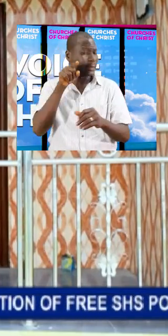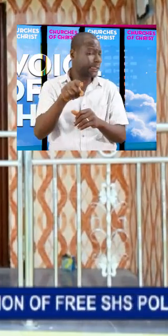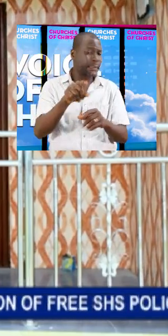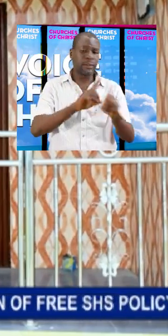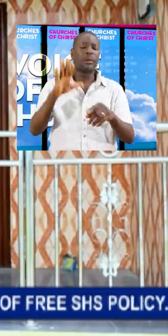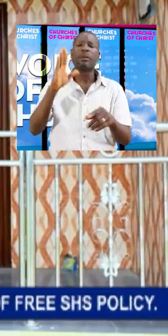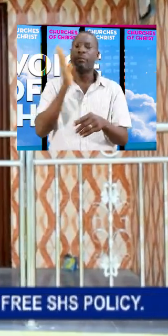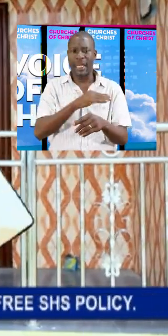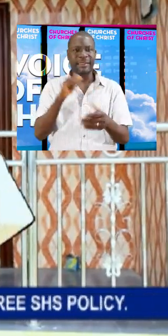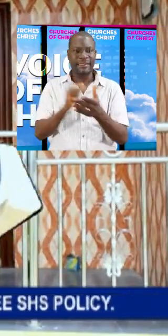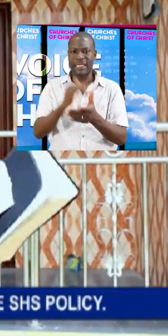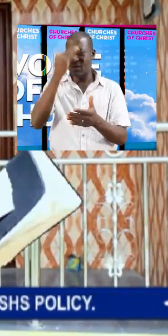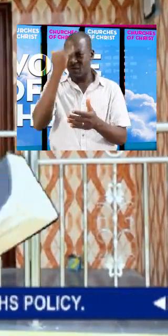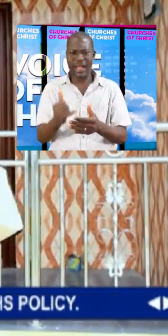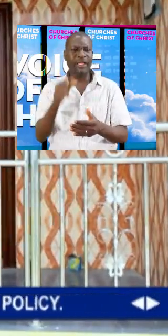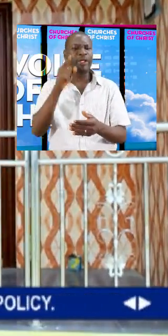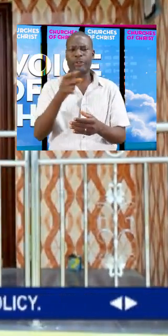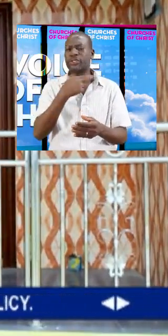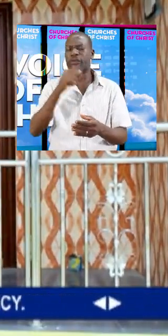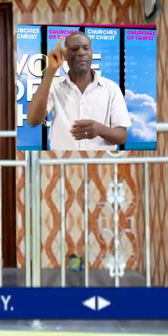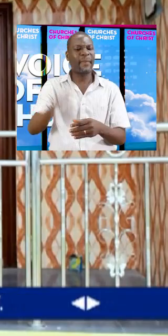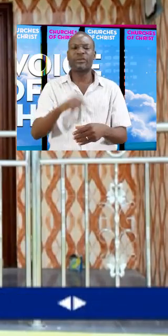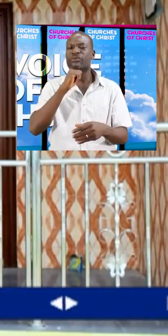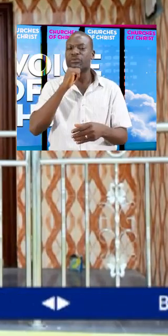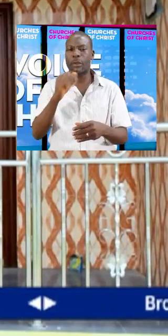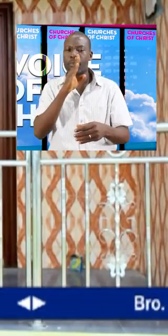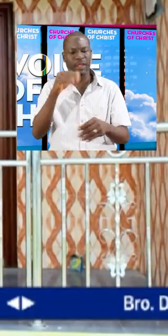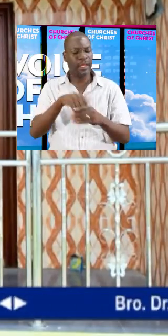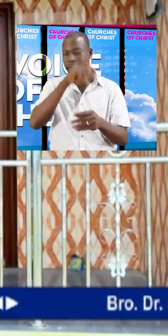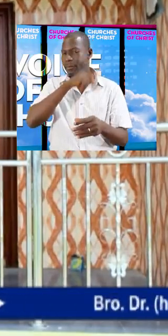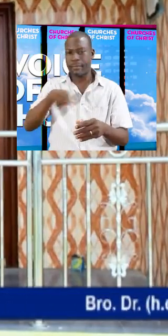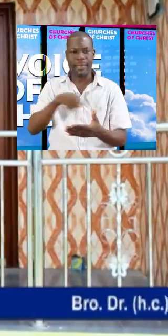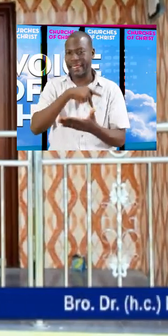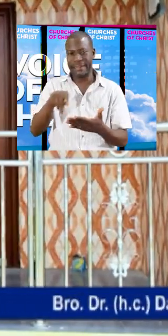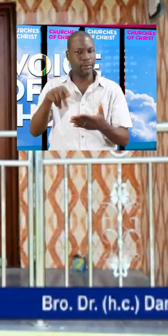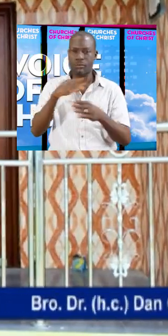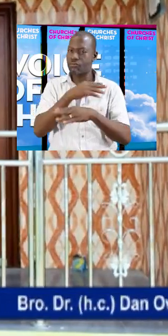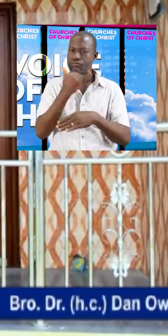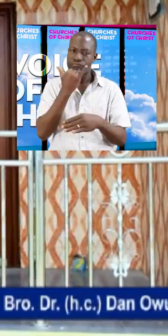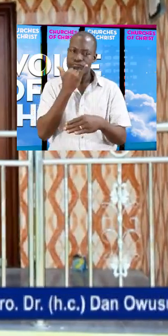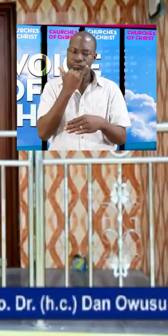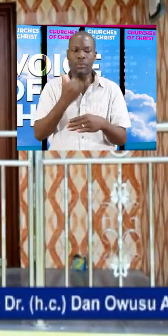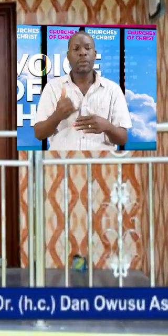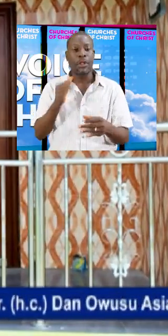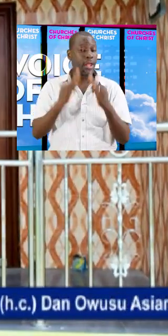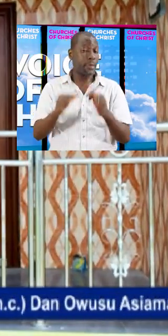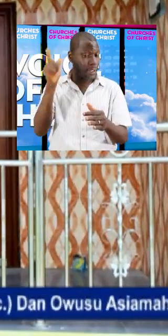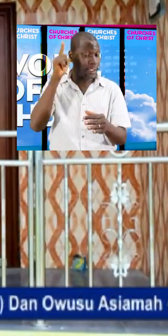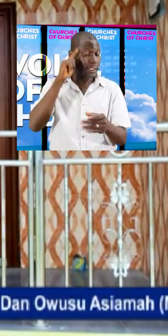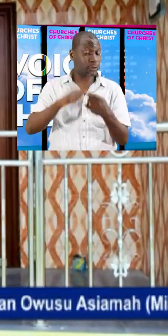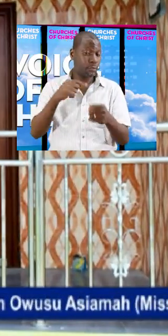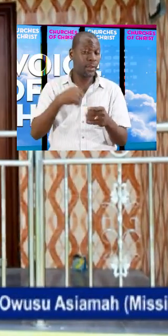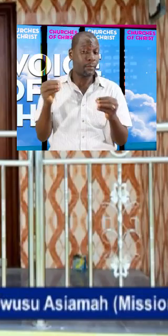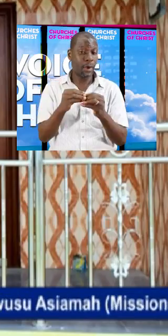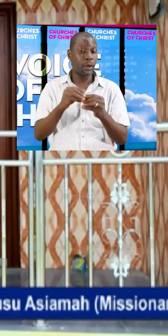waka nyamesam wo do ho kodom party ba ko bi minim se de watem wo sitie na se wota etie mi a na se ene de